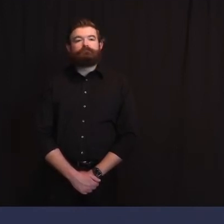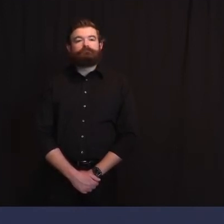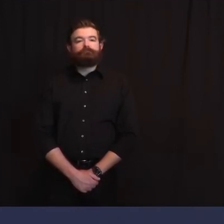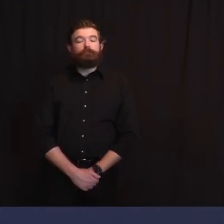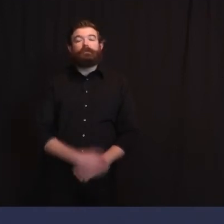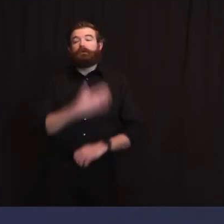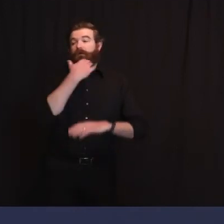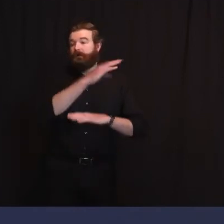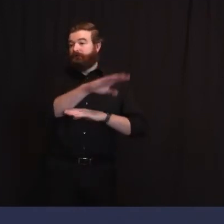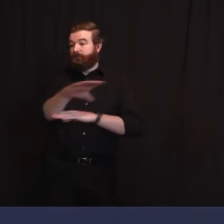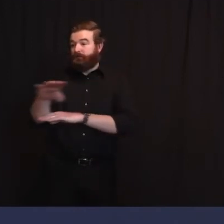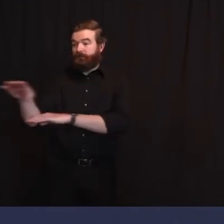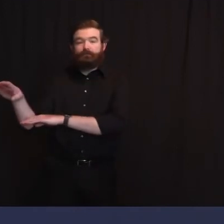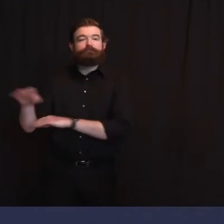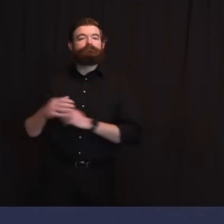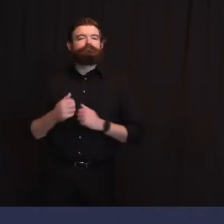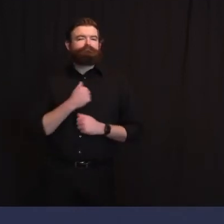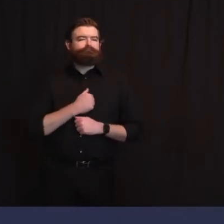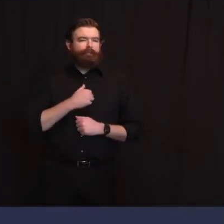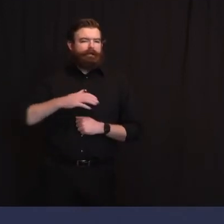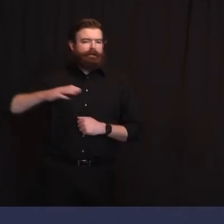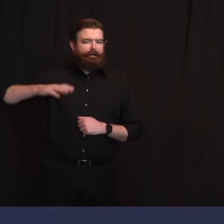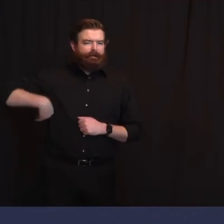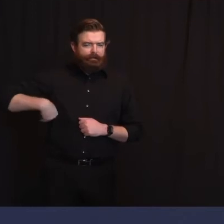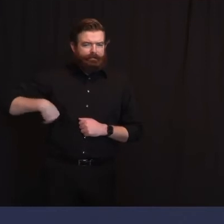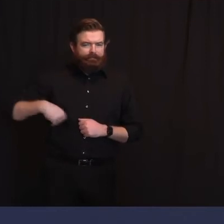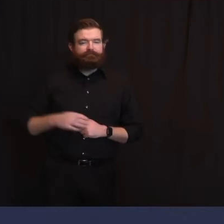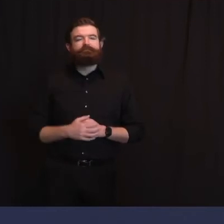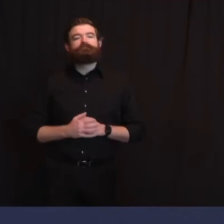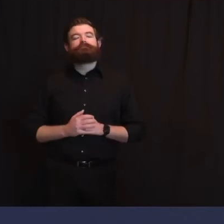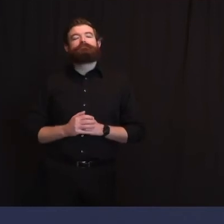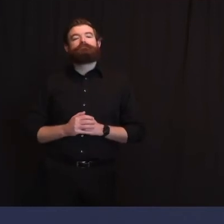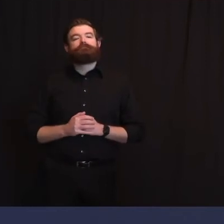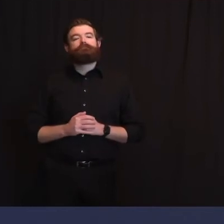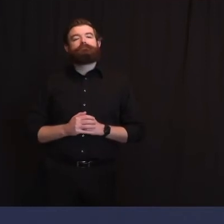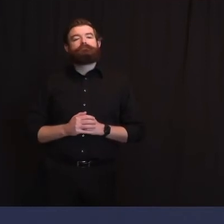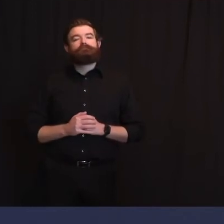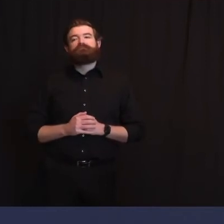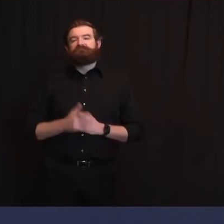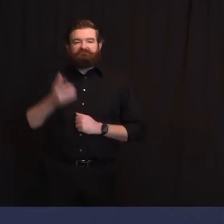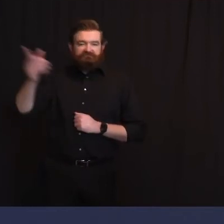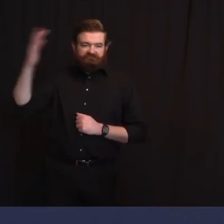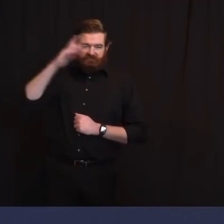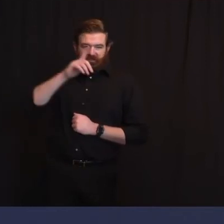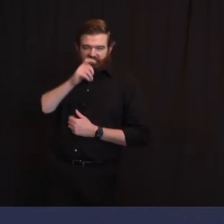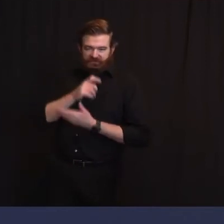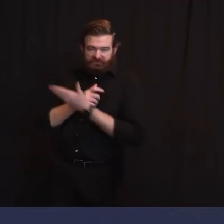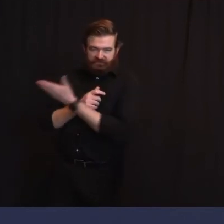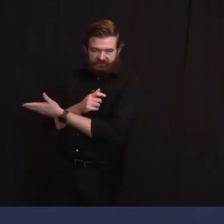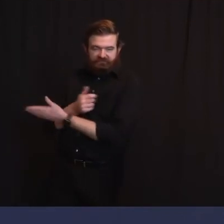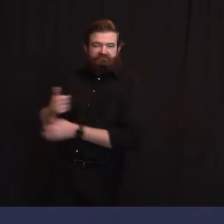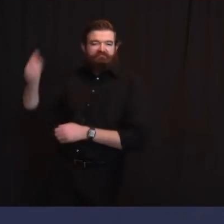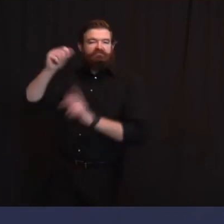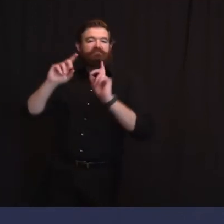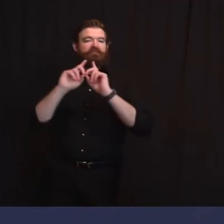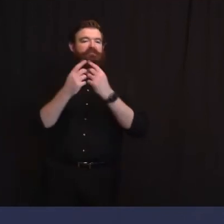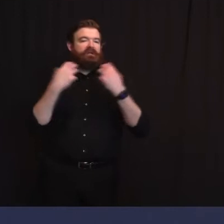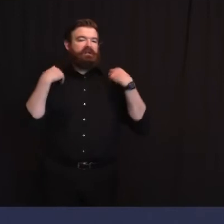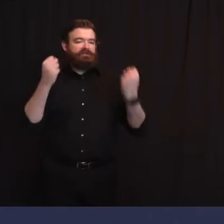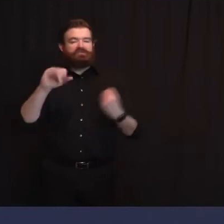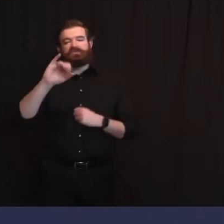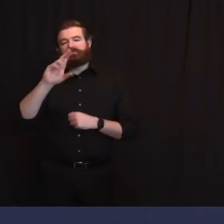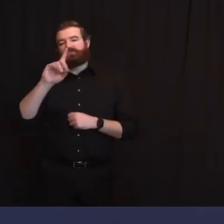Good afternoon. Sorry to be a couple minutes behind. Joining me is the woman to my right who needs no introduction, the Commissioner of the Department of Health, Judy Persicelli. To her